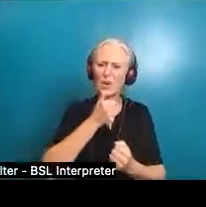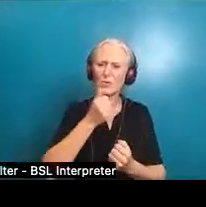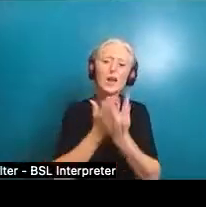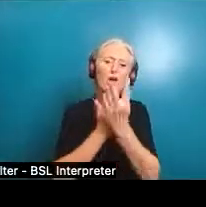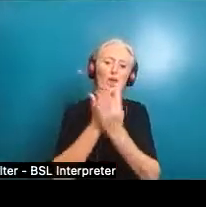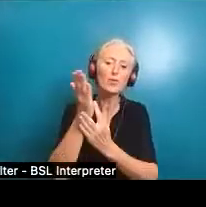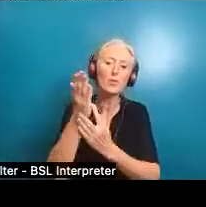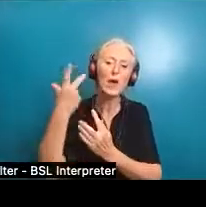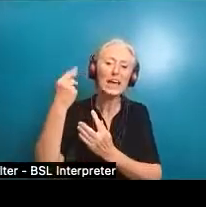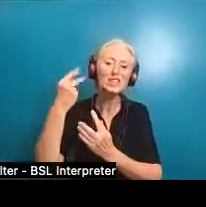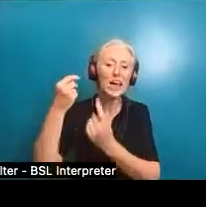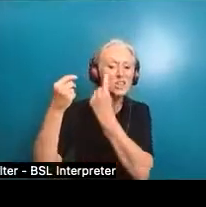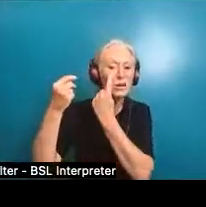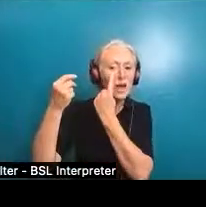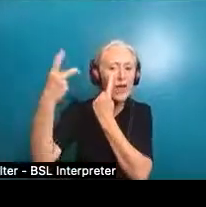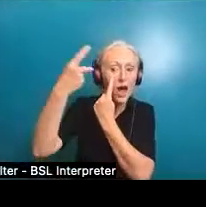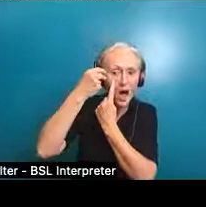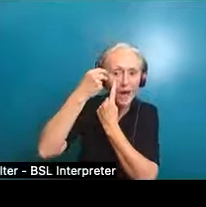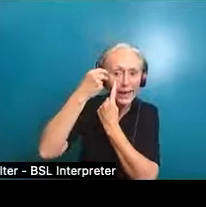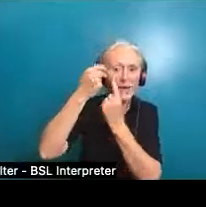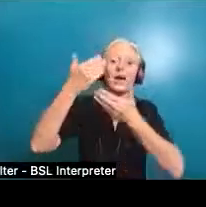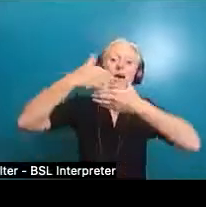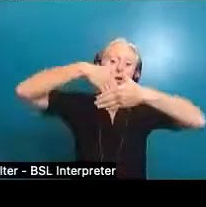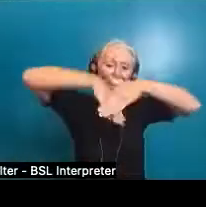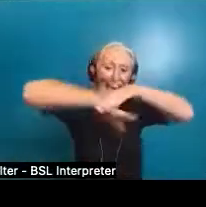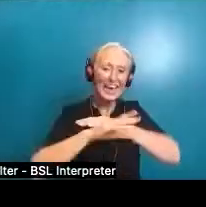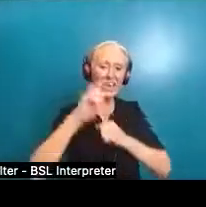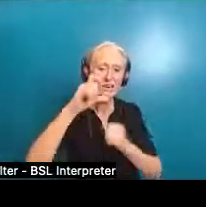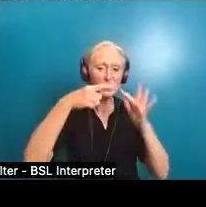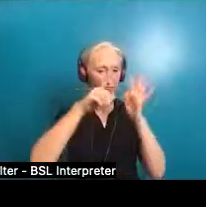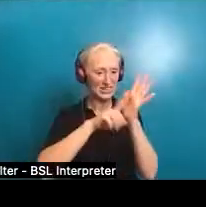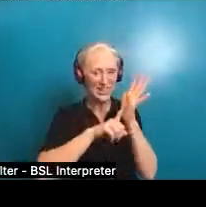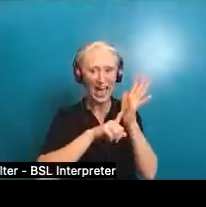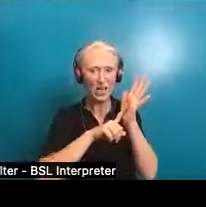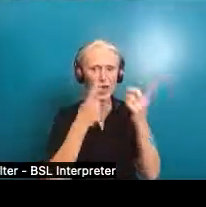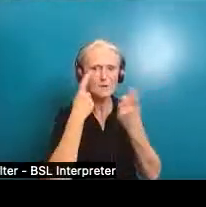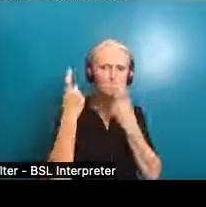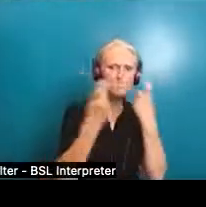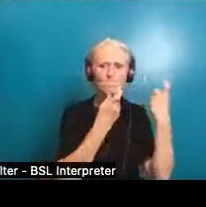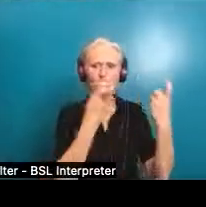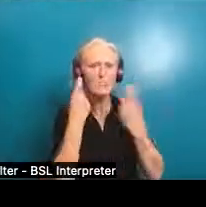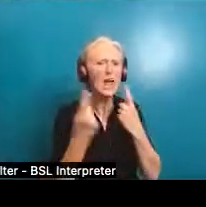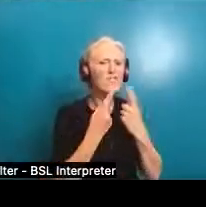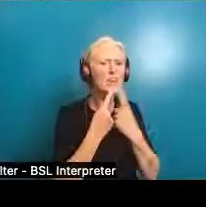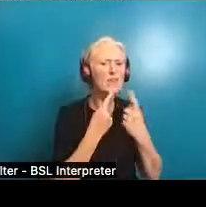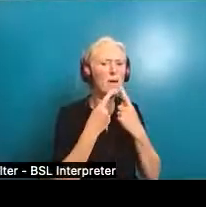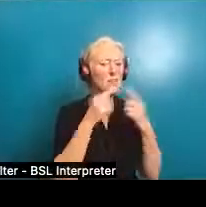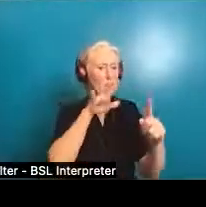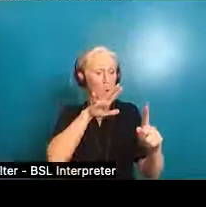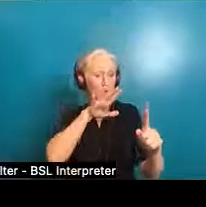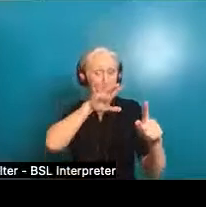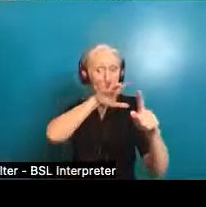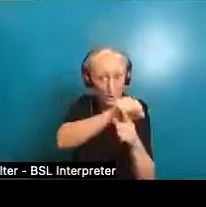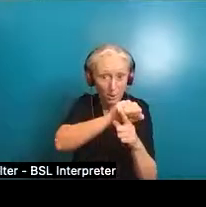It enters the target cell and locates the genetic code. The CRISPR-Cas9 finds